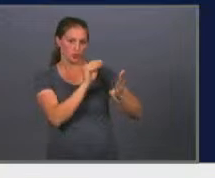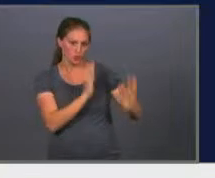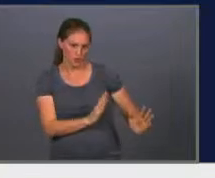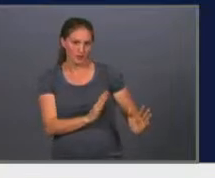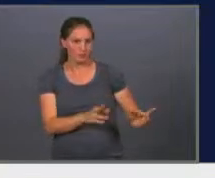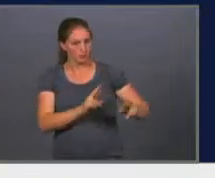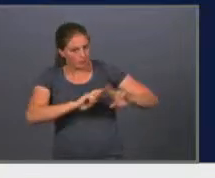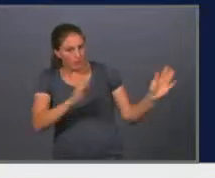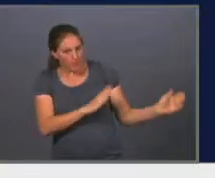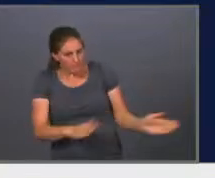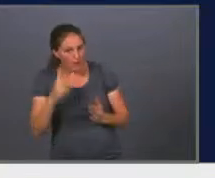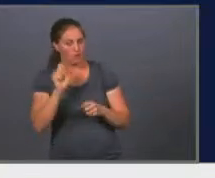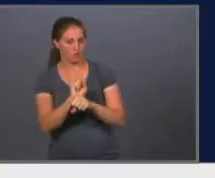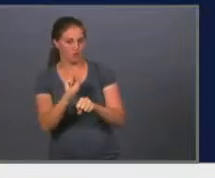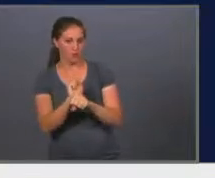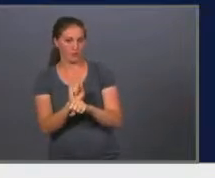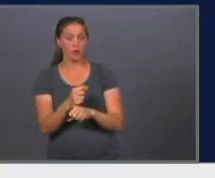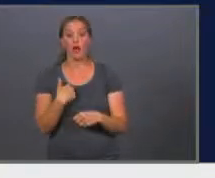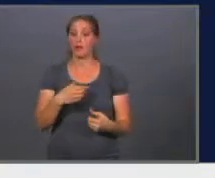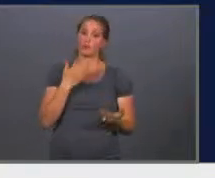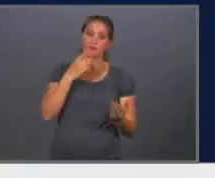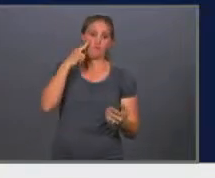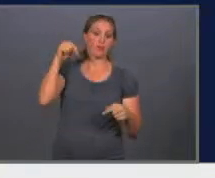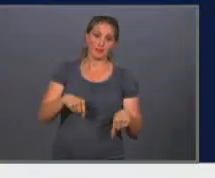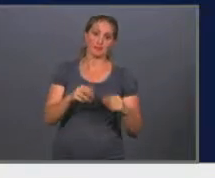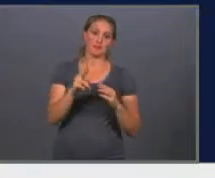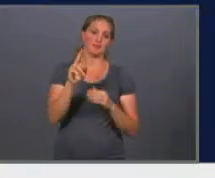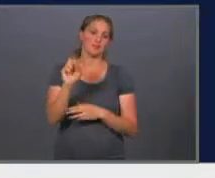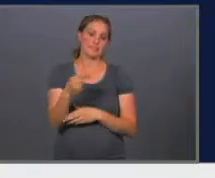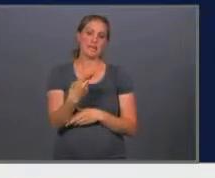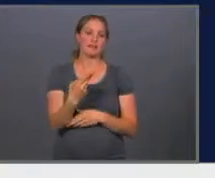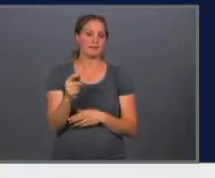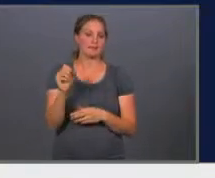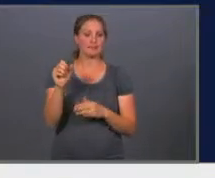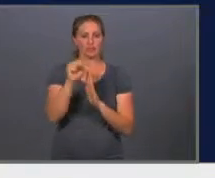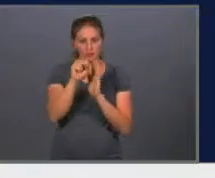do, Utah State included. And Mr. Jones.